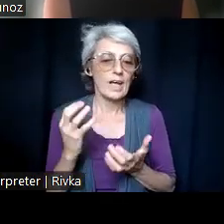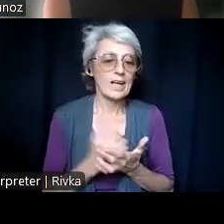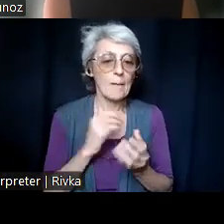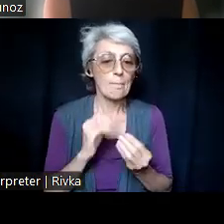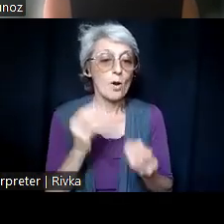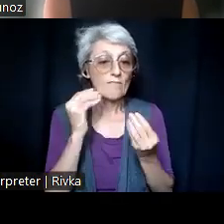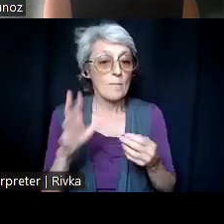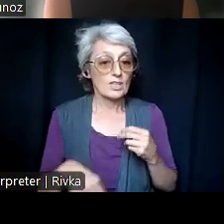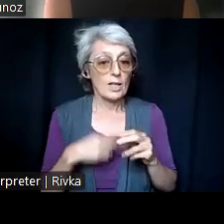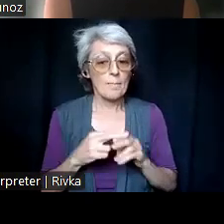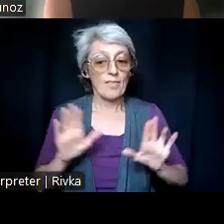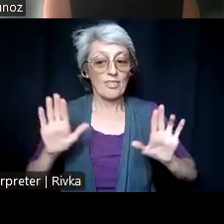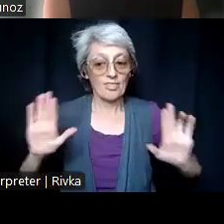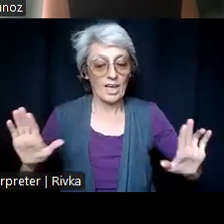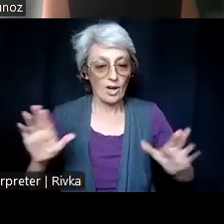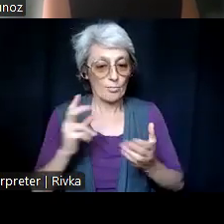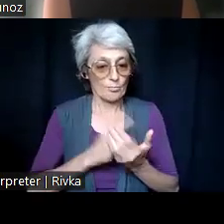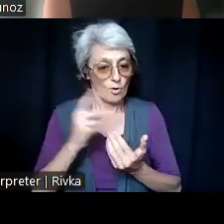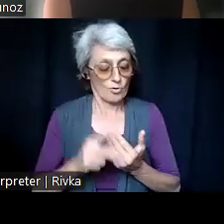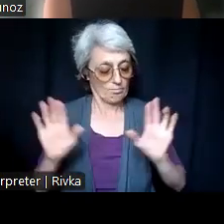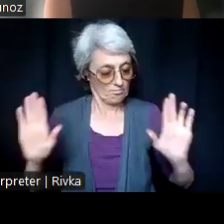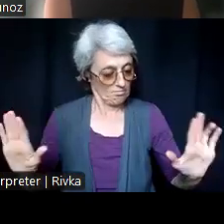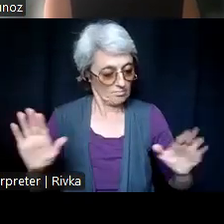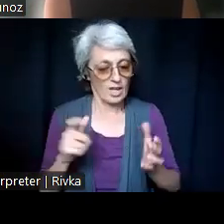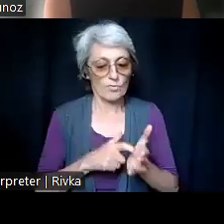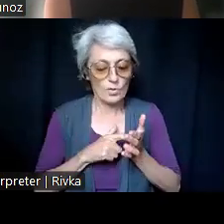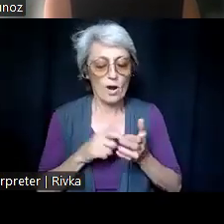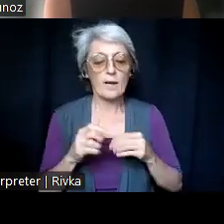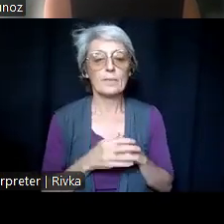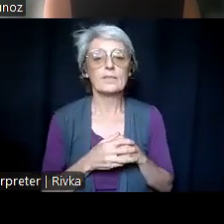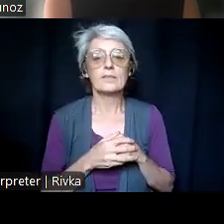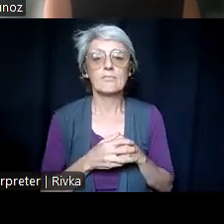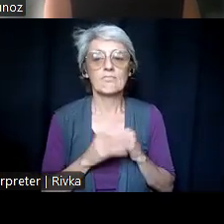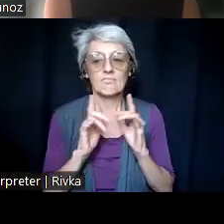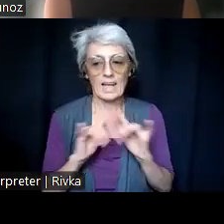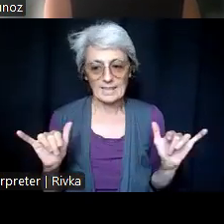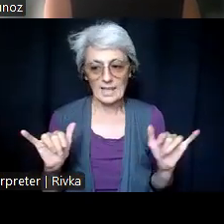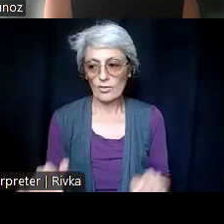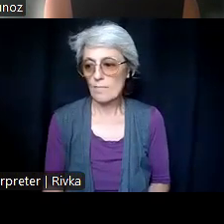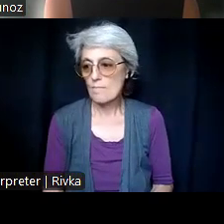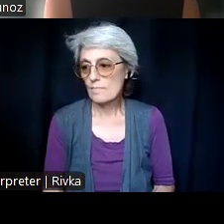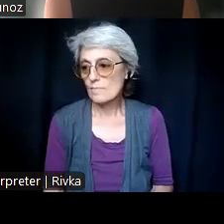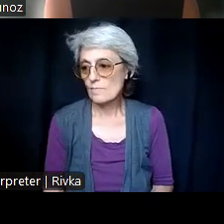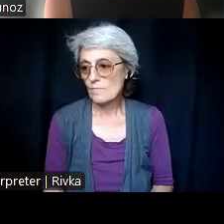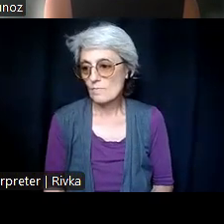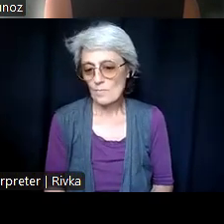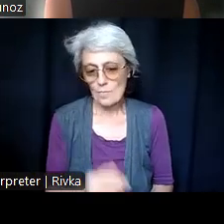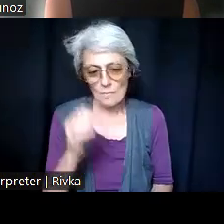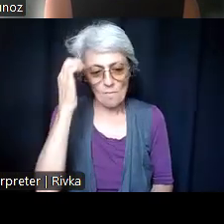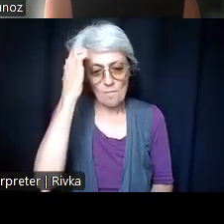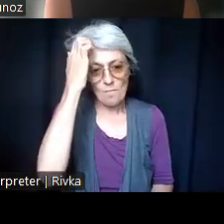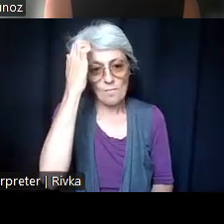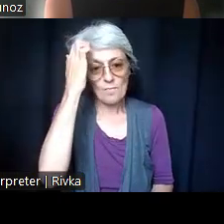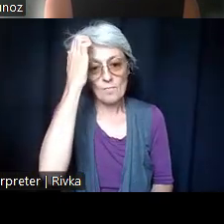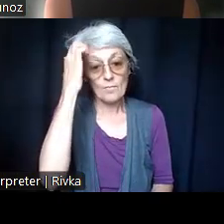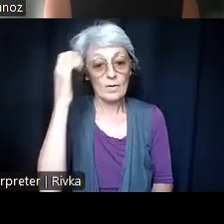about their particular program, their requirements, etc. So with that, for closeout,